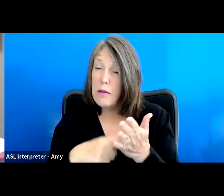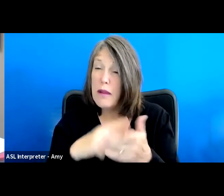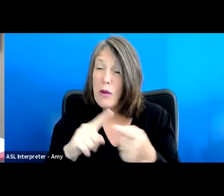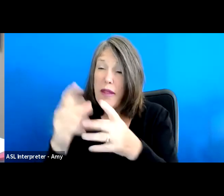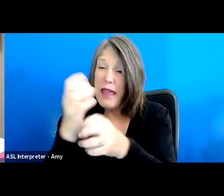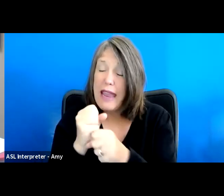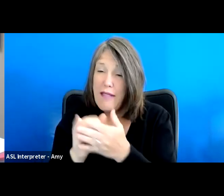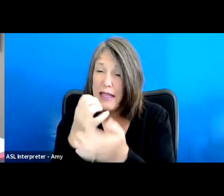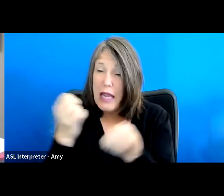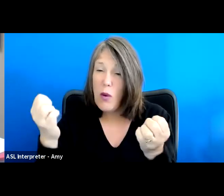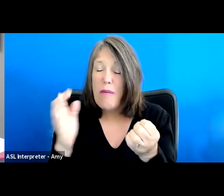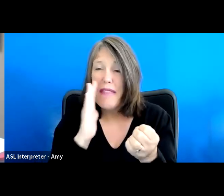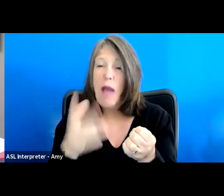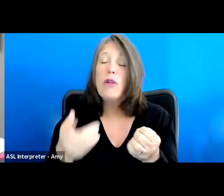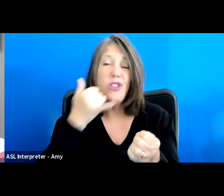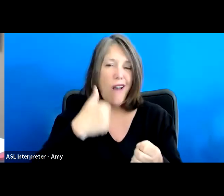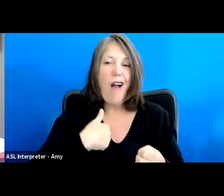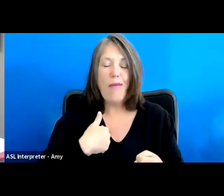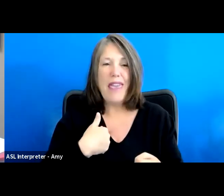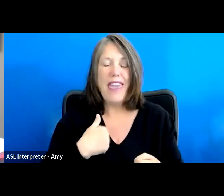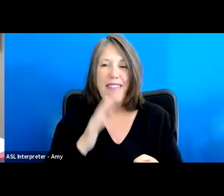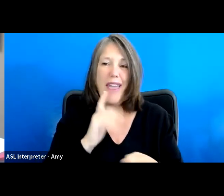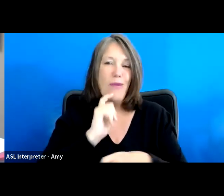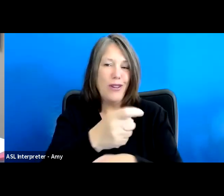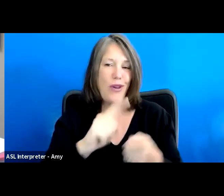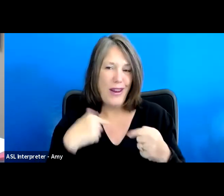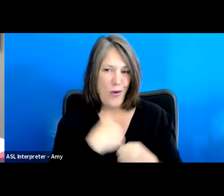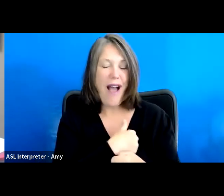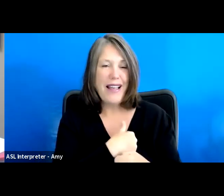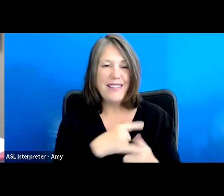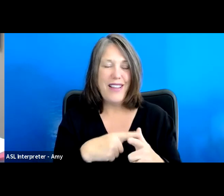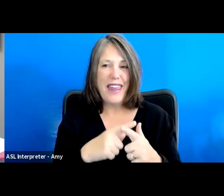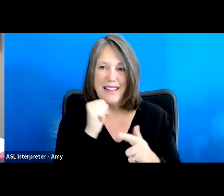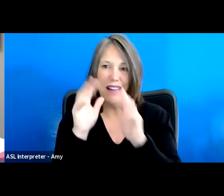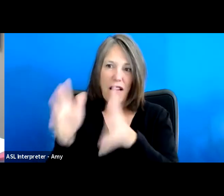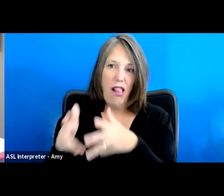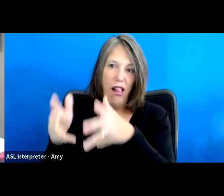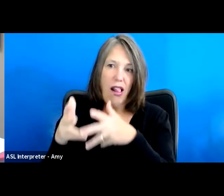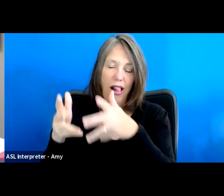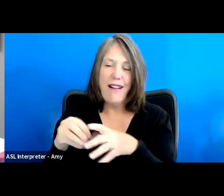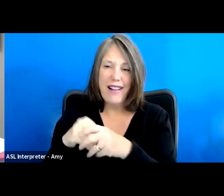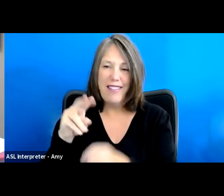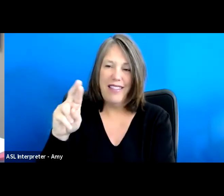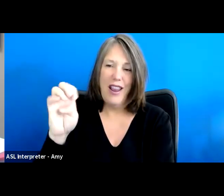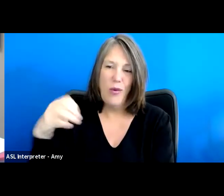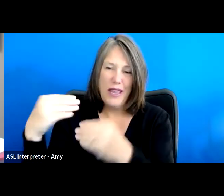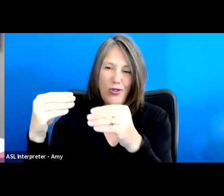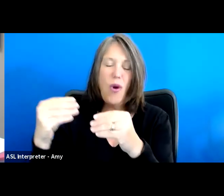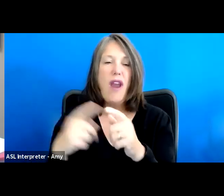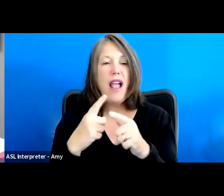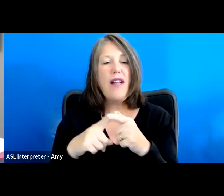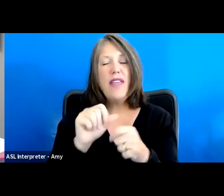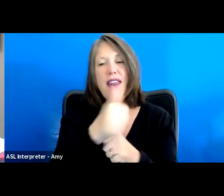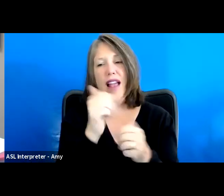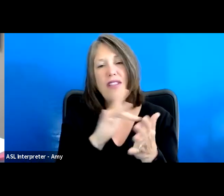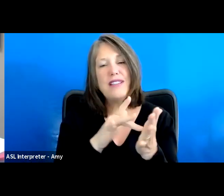medical equipment, they will just give me a call and they will donate it to us so that it's not sitting around at their restore. And then other